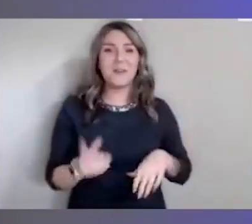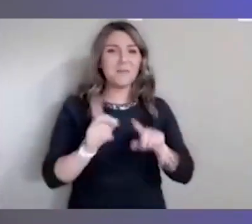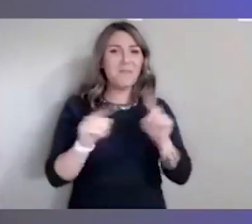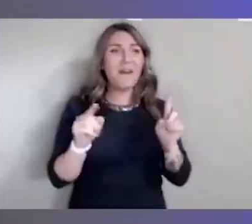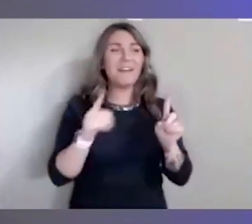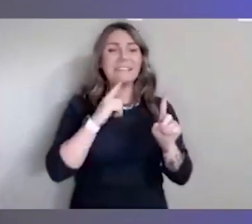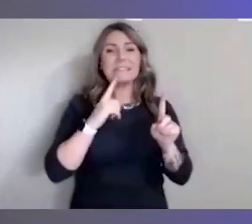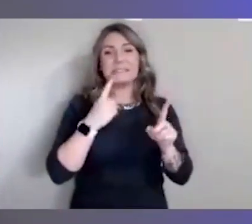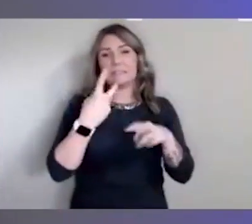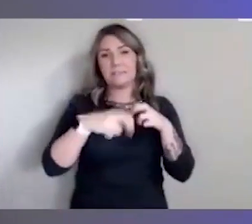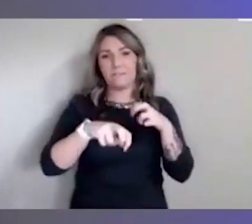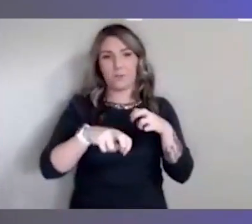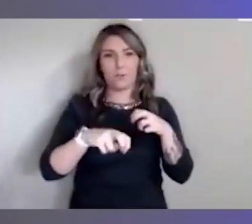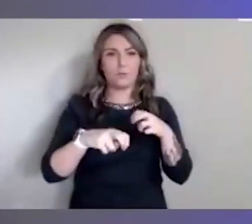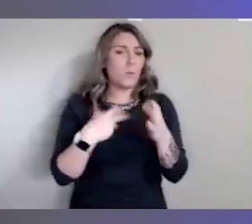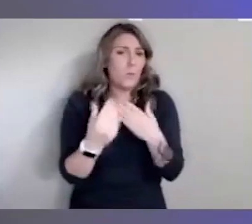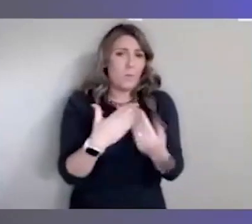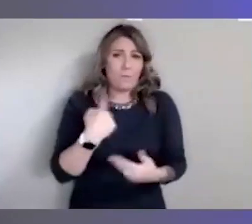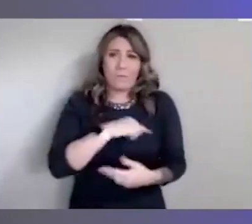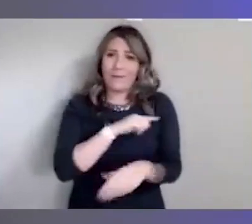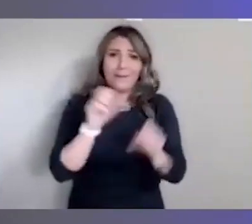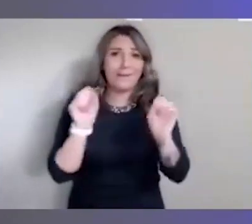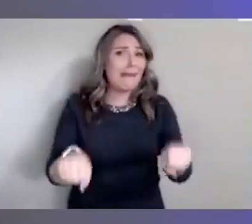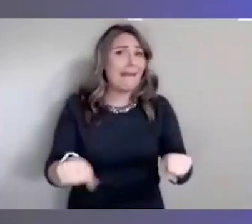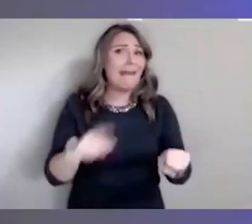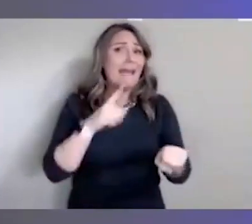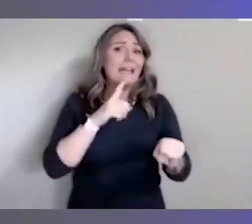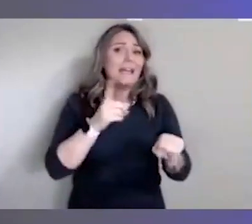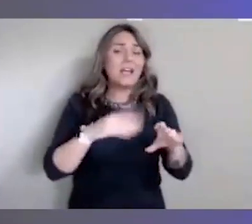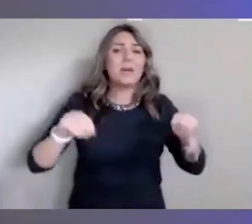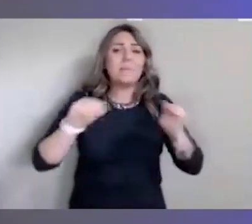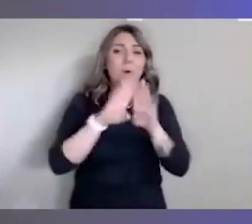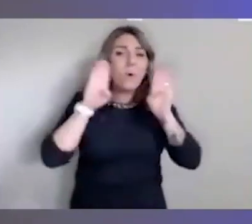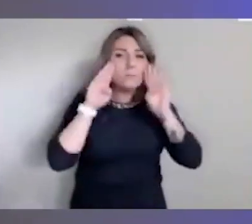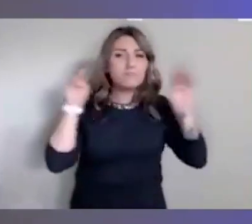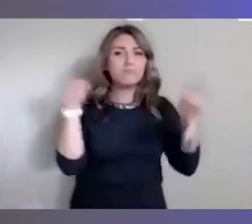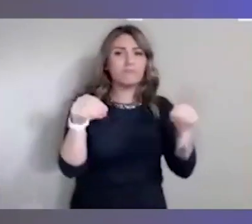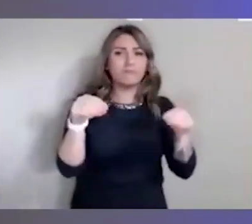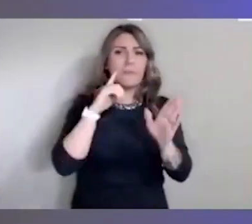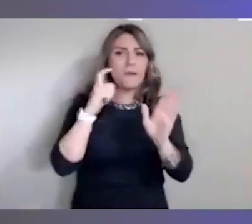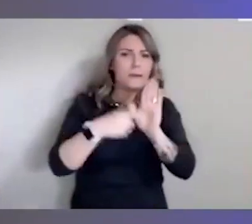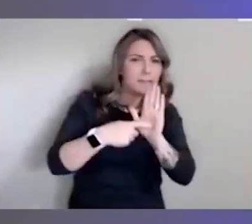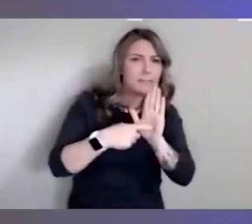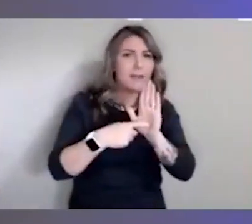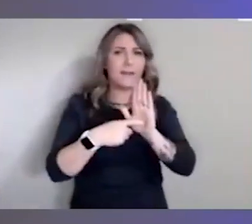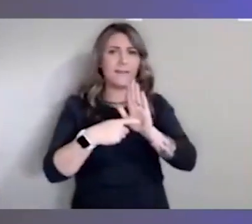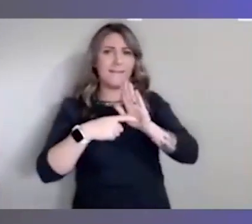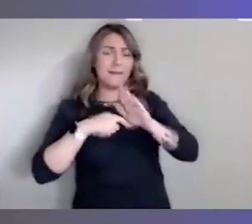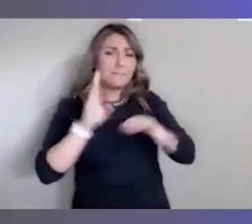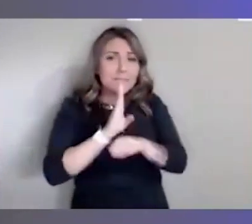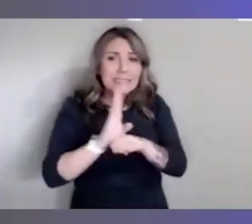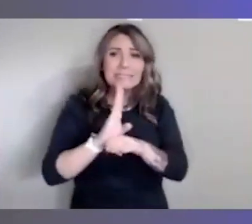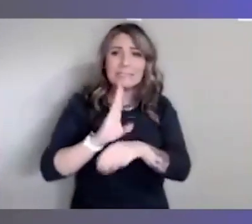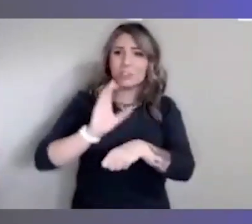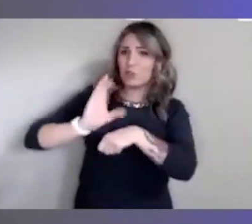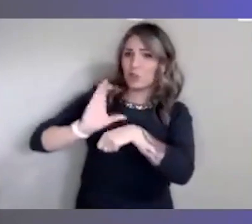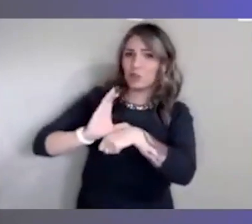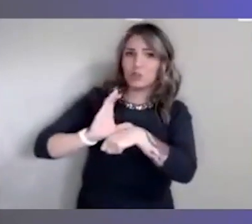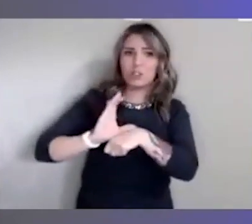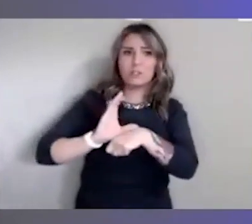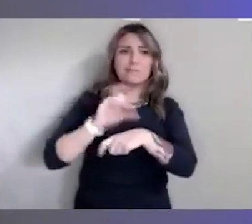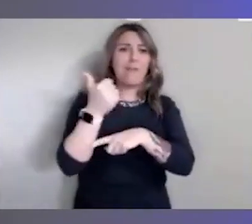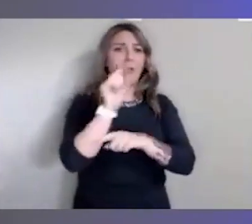we're doing whatever we can. We're being much more targeted in identifying institutions, churches, others who might want